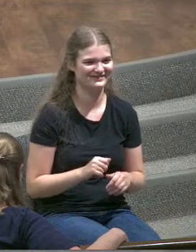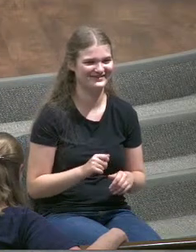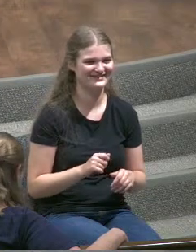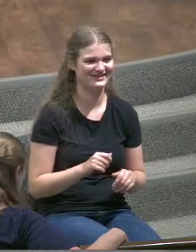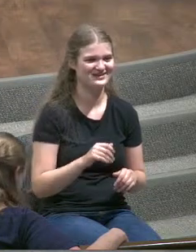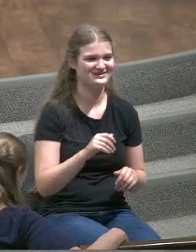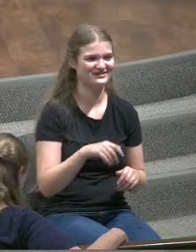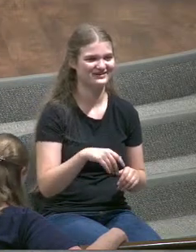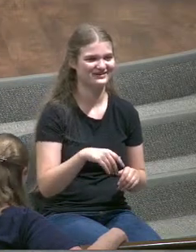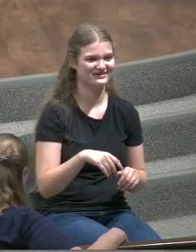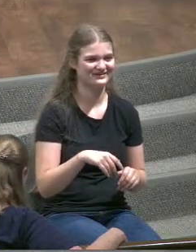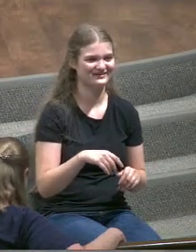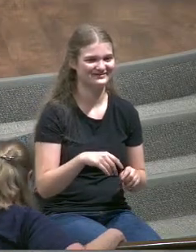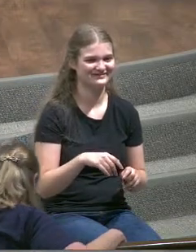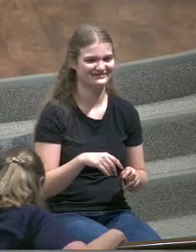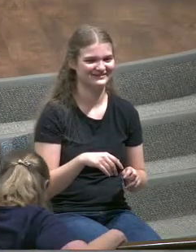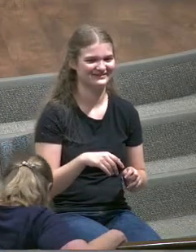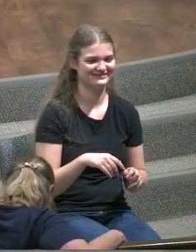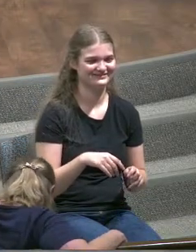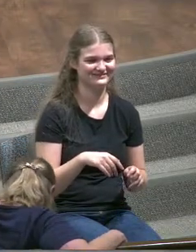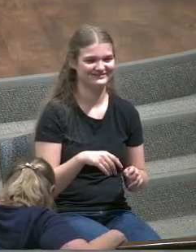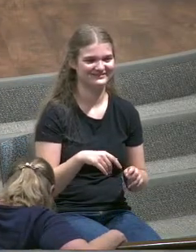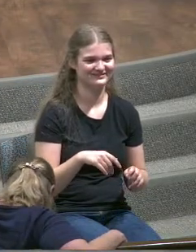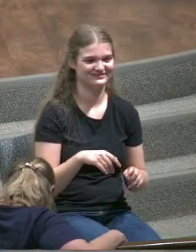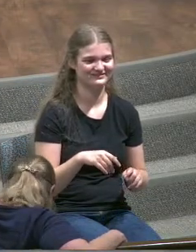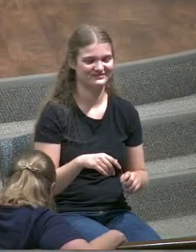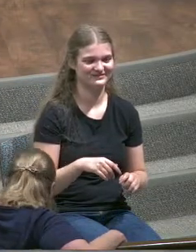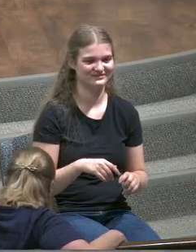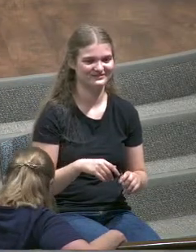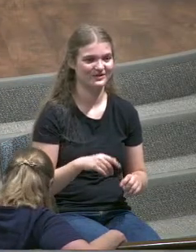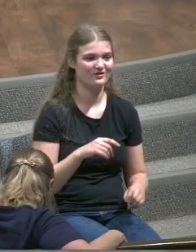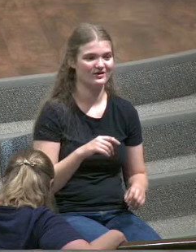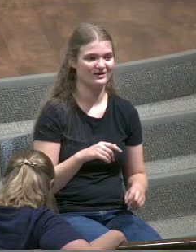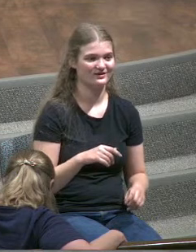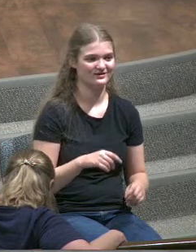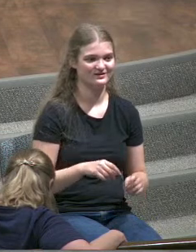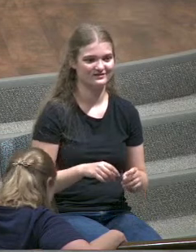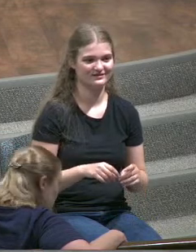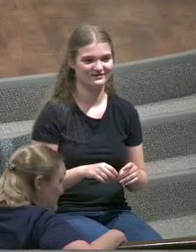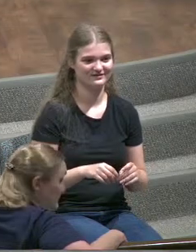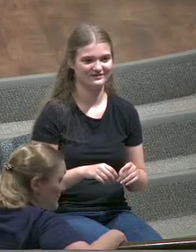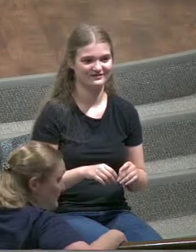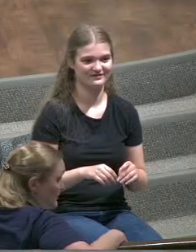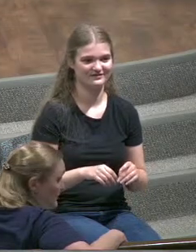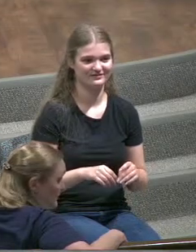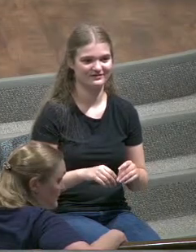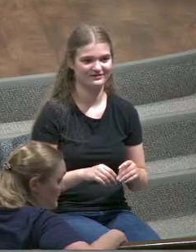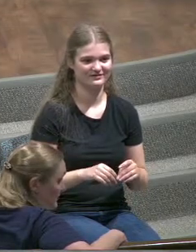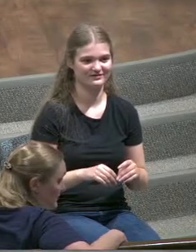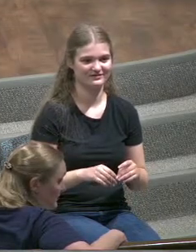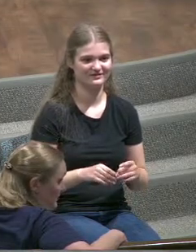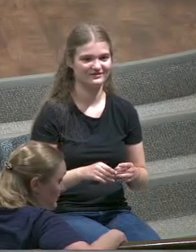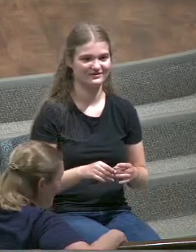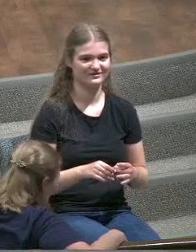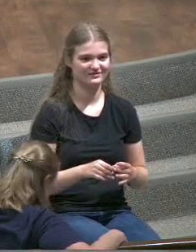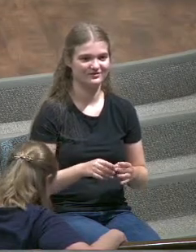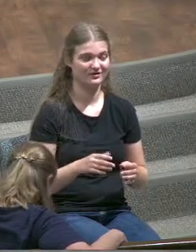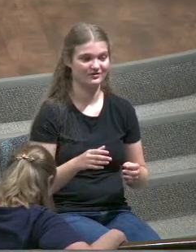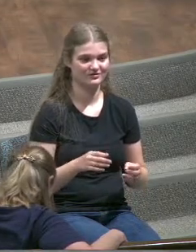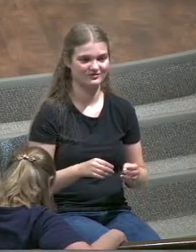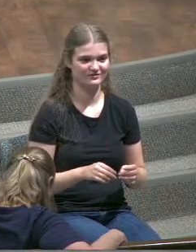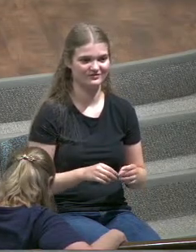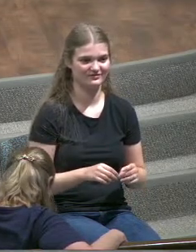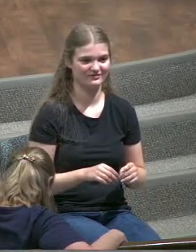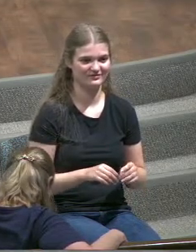you're right. You've had five and now you don't have one. And later on, she said, when she's introducing him to her village, what does she say?